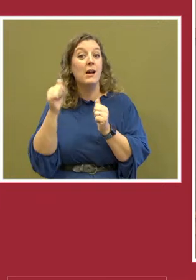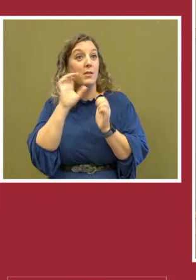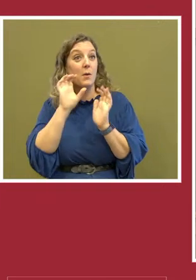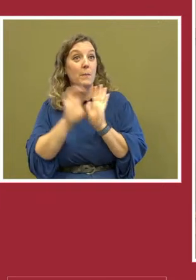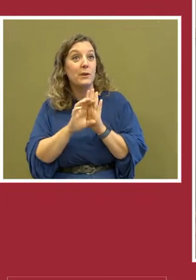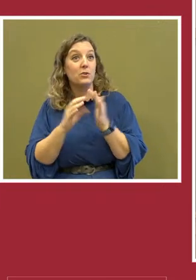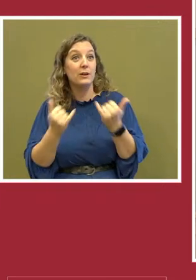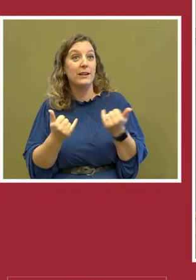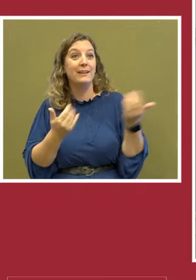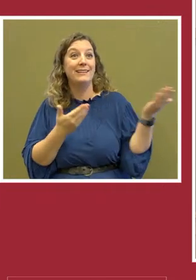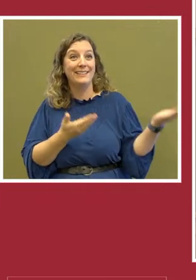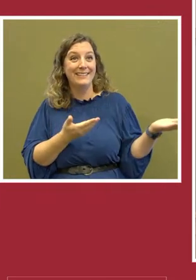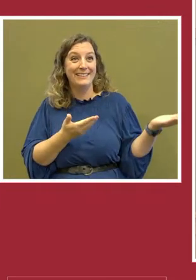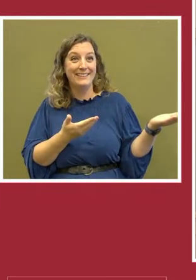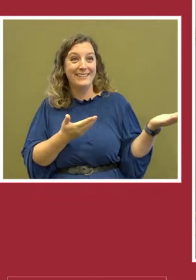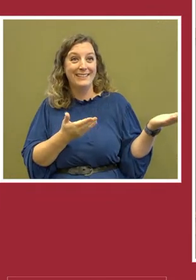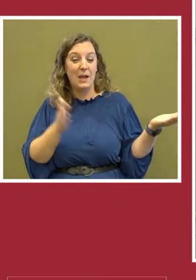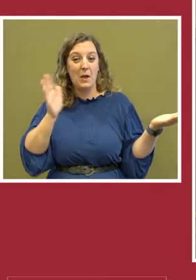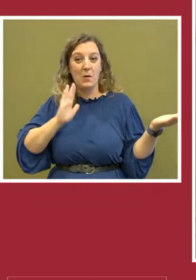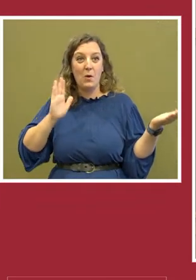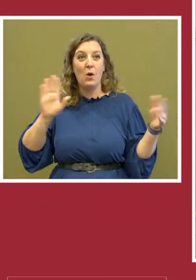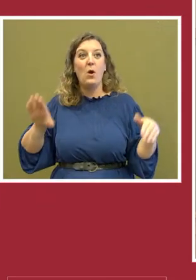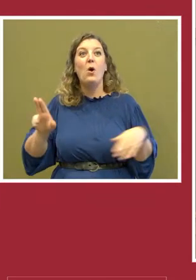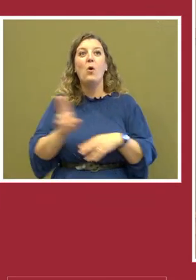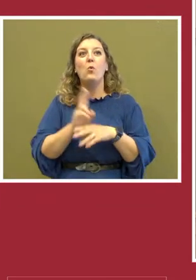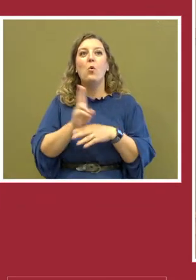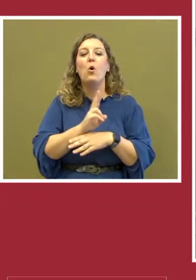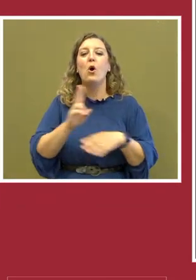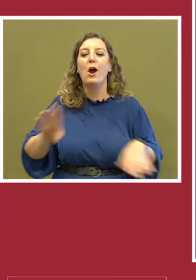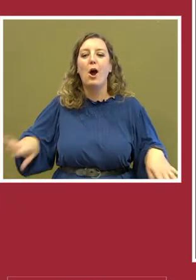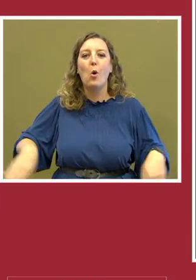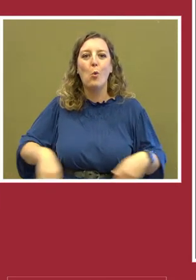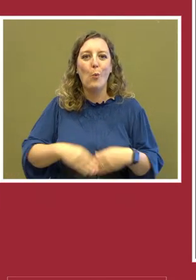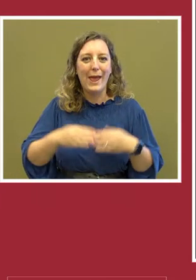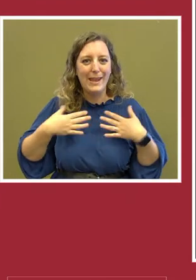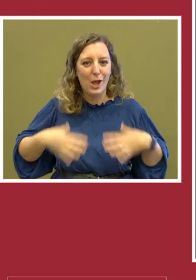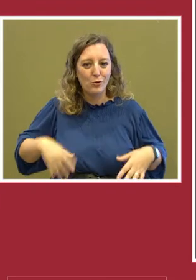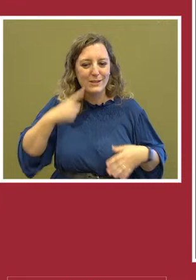her right now. She once wore a wedding dress for school dress-up day.